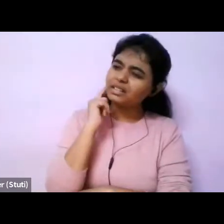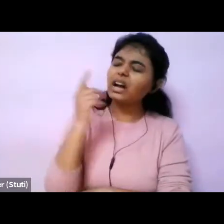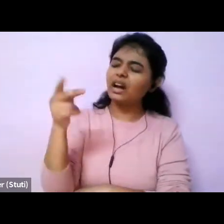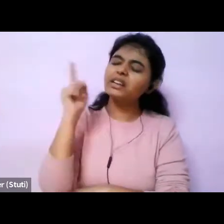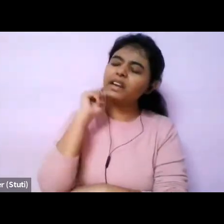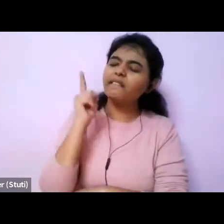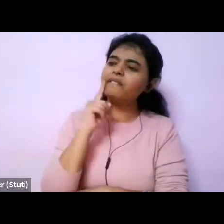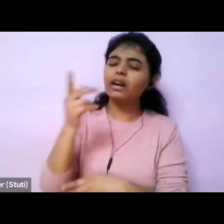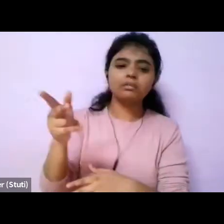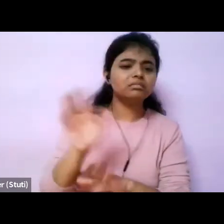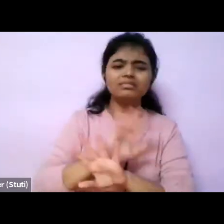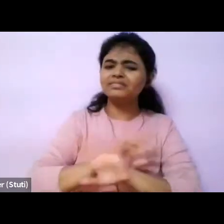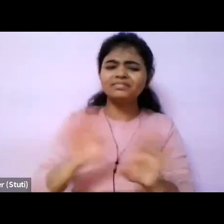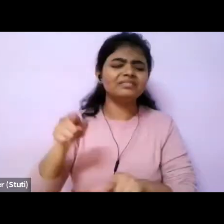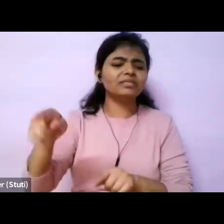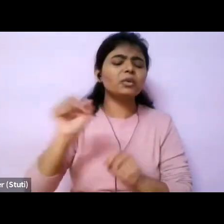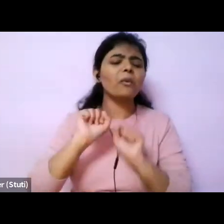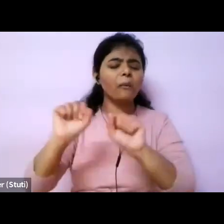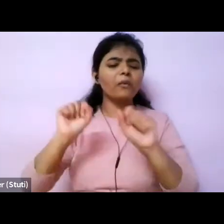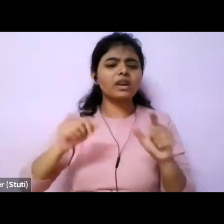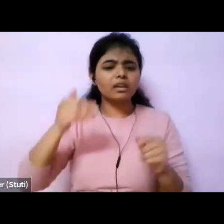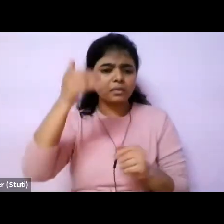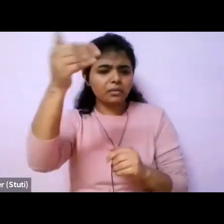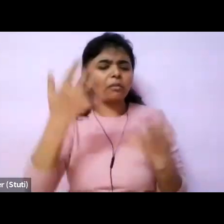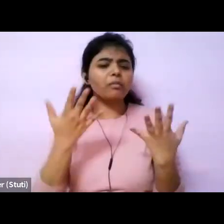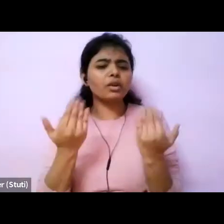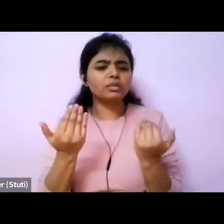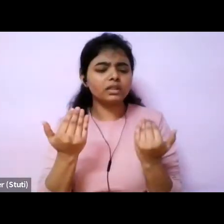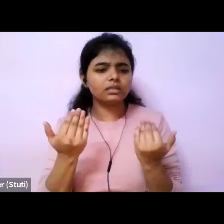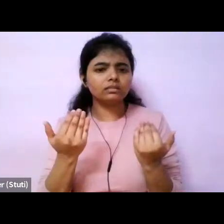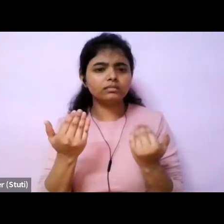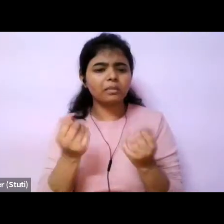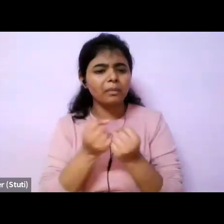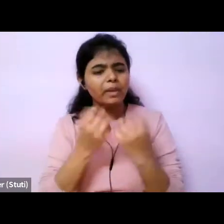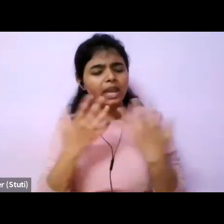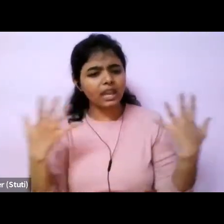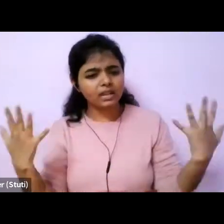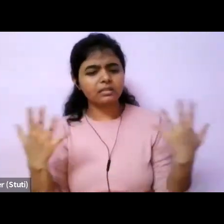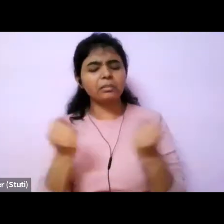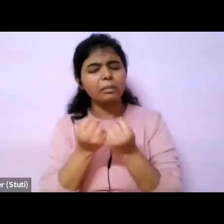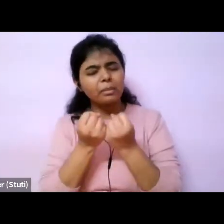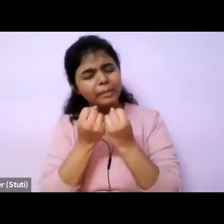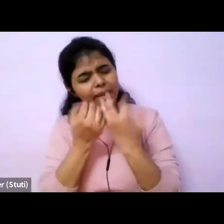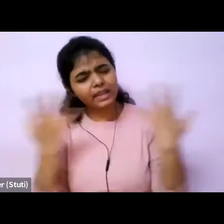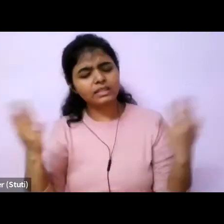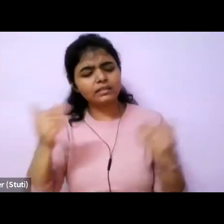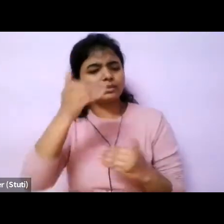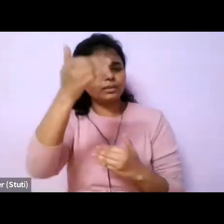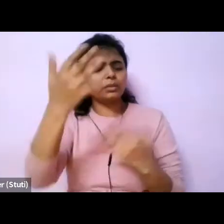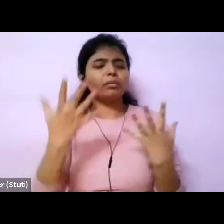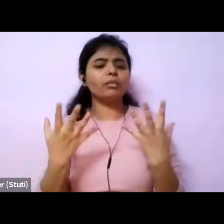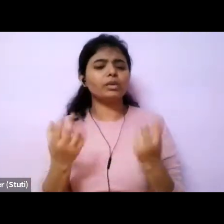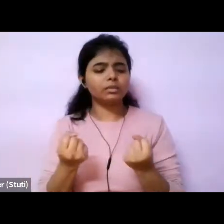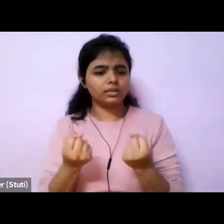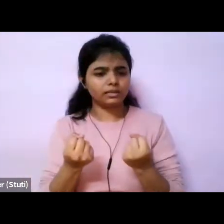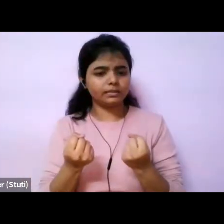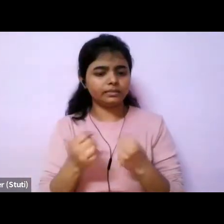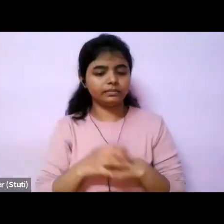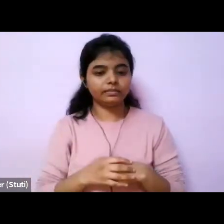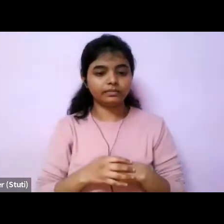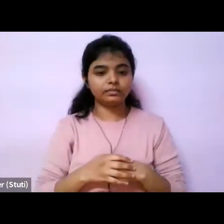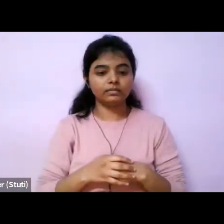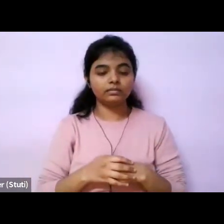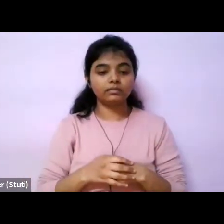A bright future and several possibilities are available for such a person. To make this